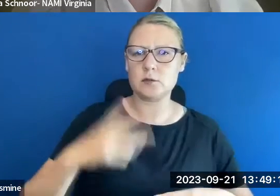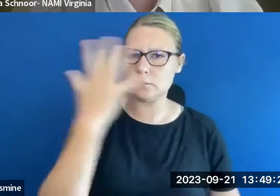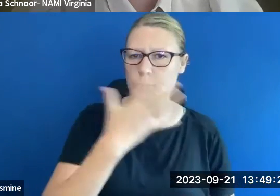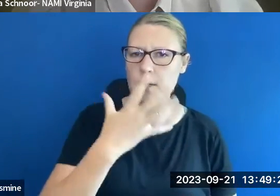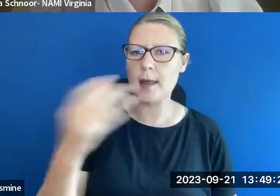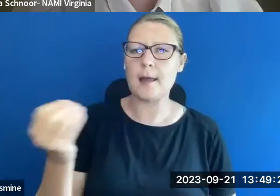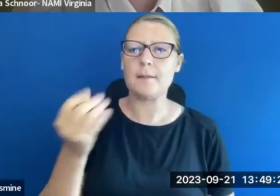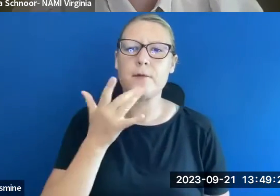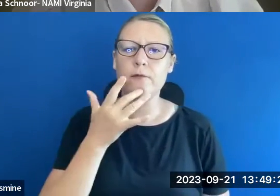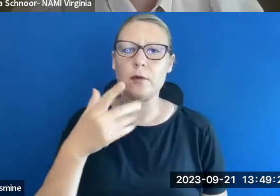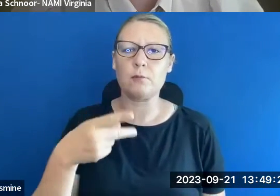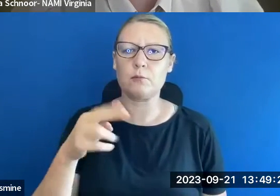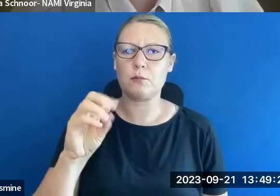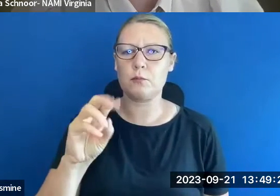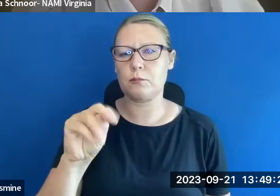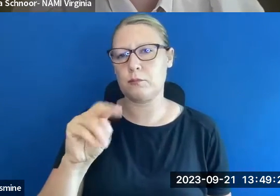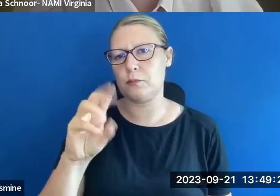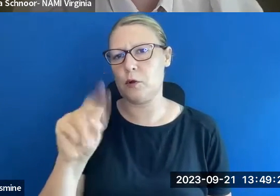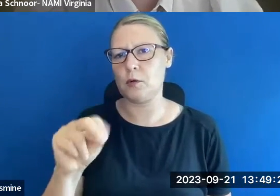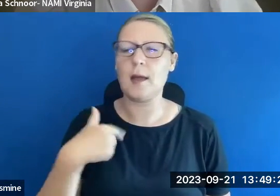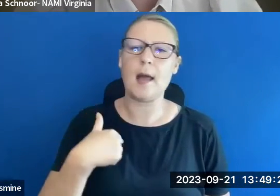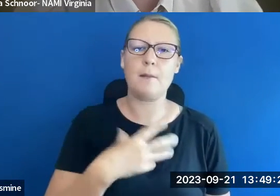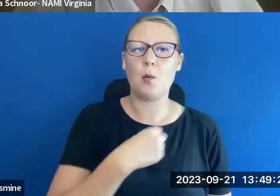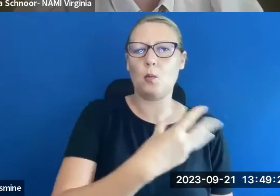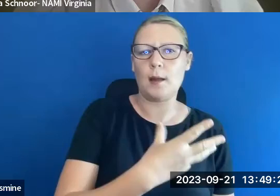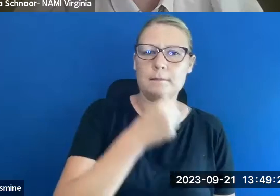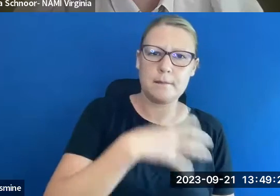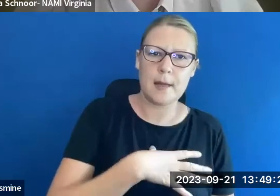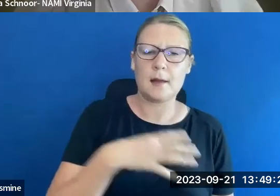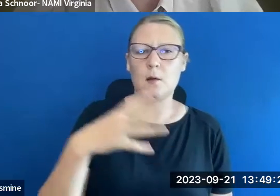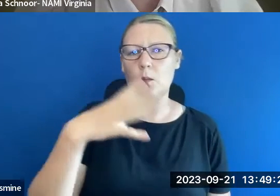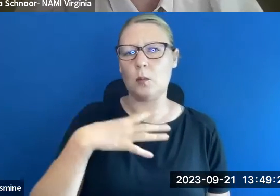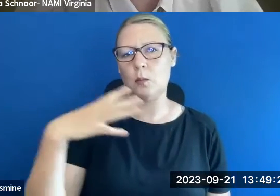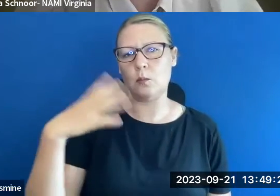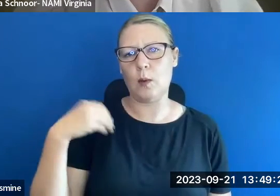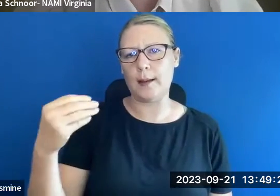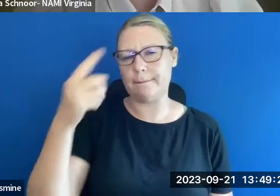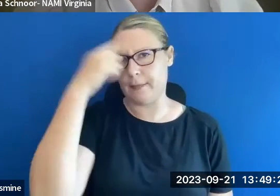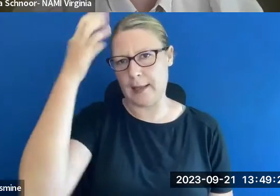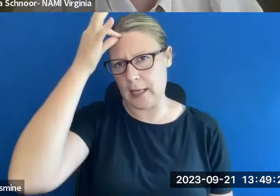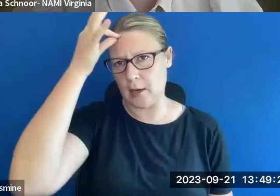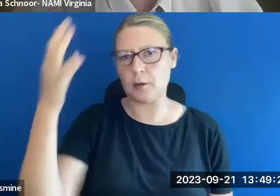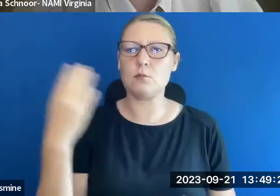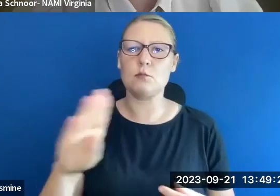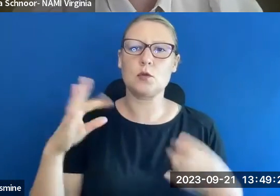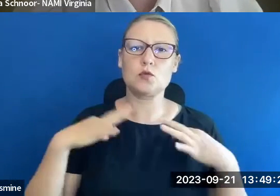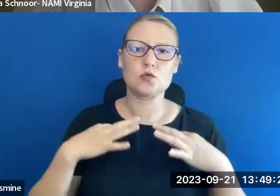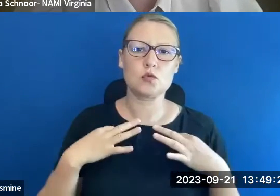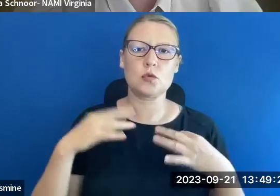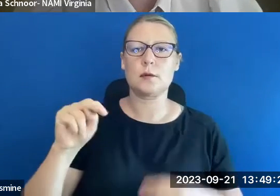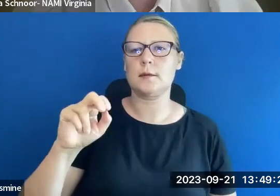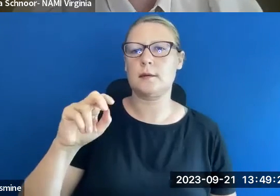pronouns. So for me, I am a white man with black and gray hair. I am wearing a blue shirt and a navy